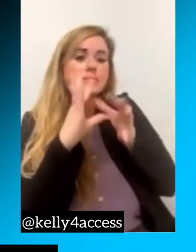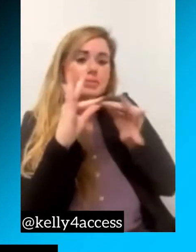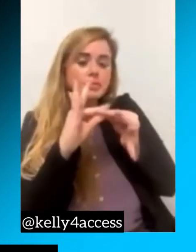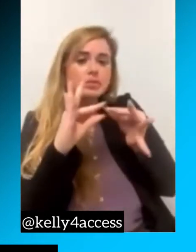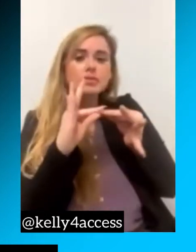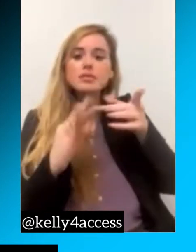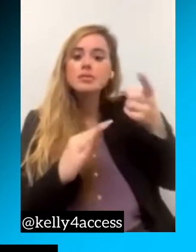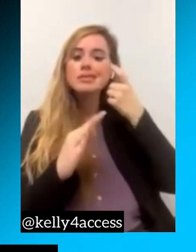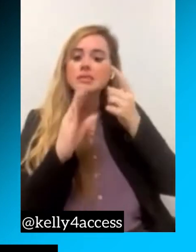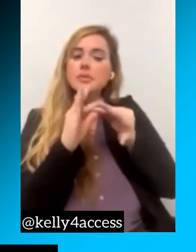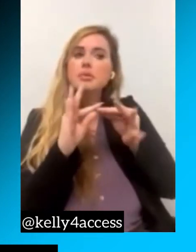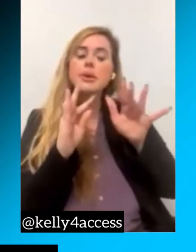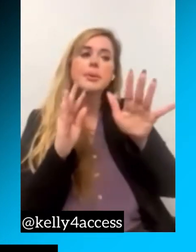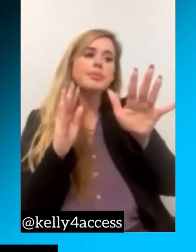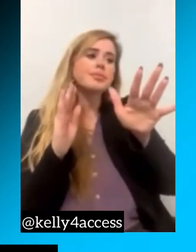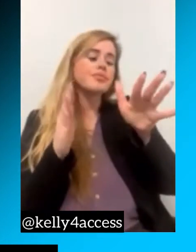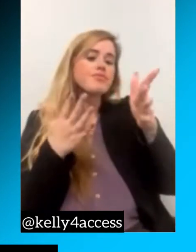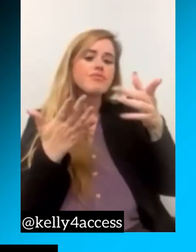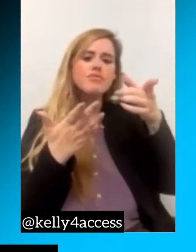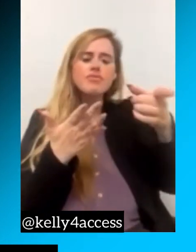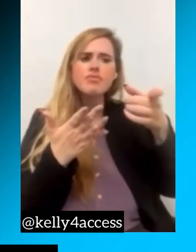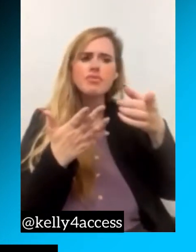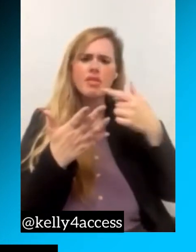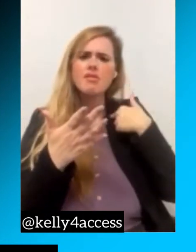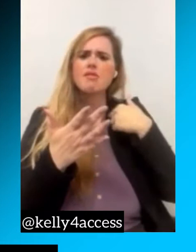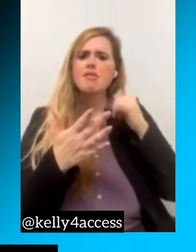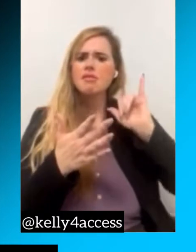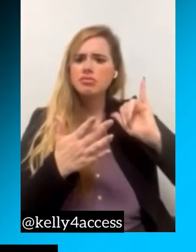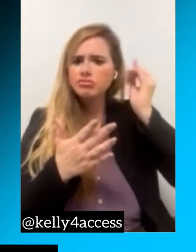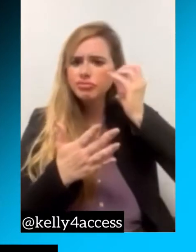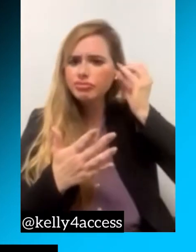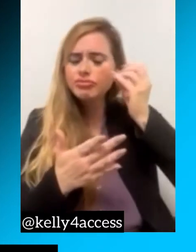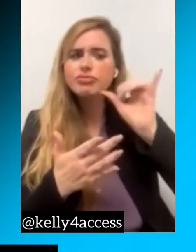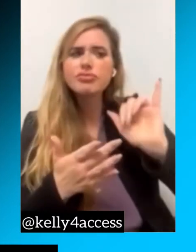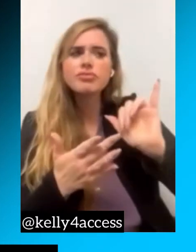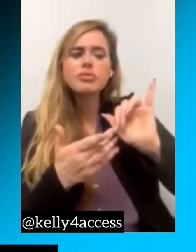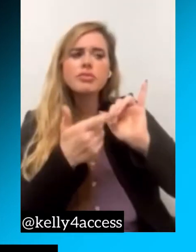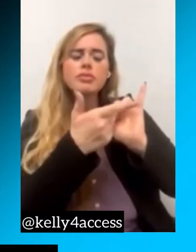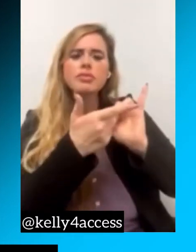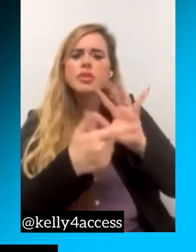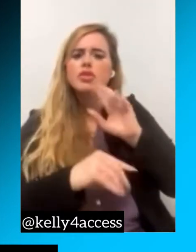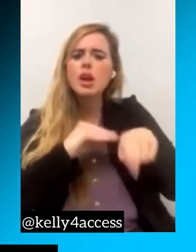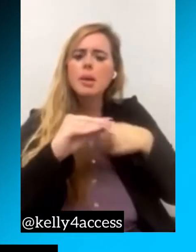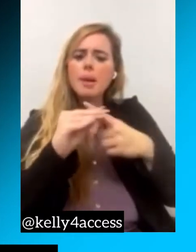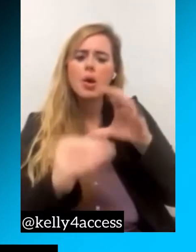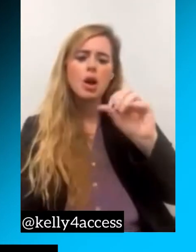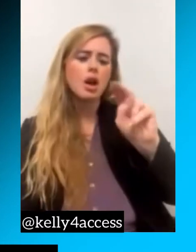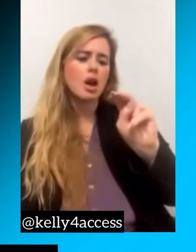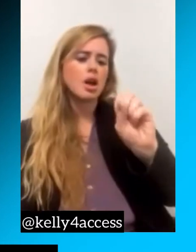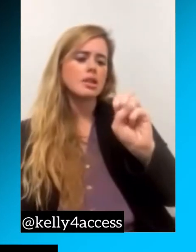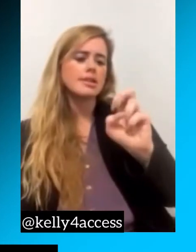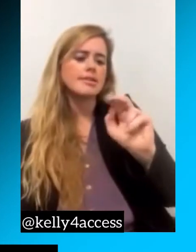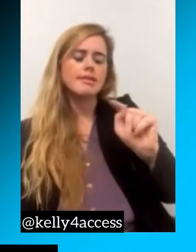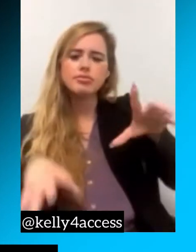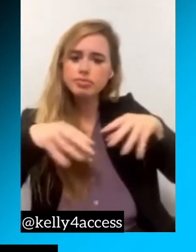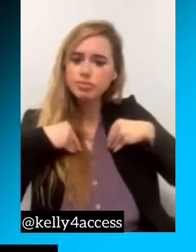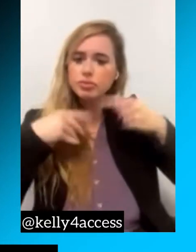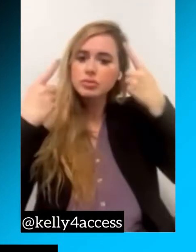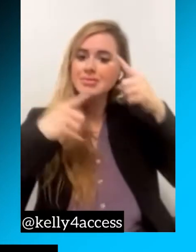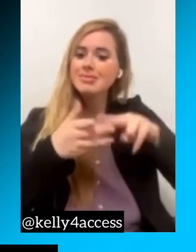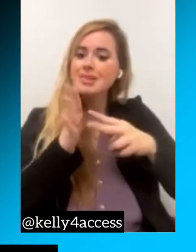really made me think also with the consent piece is that it requires the communication,